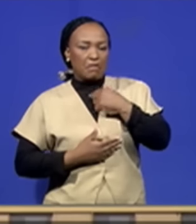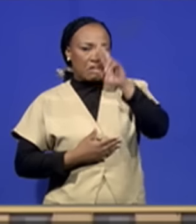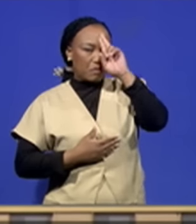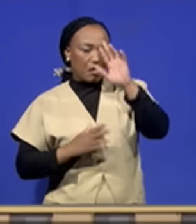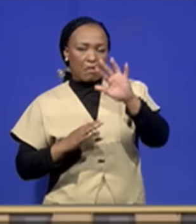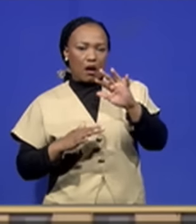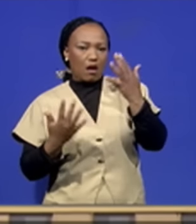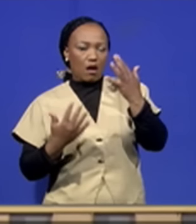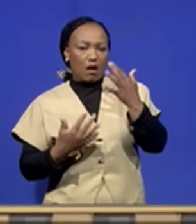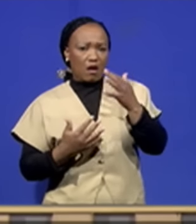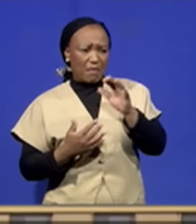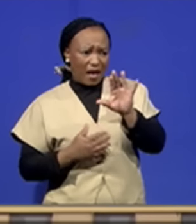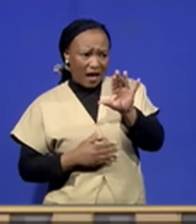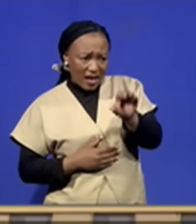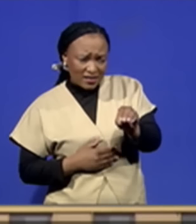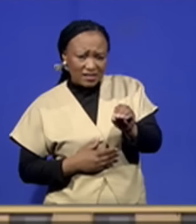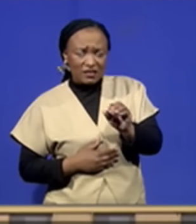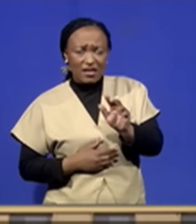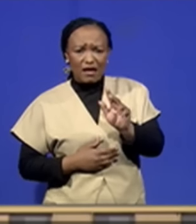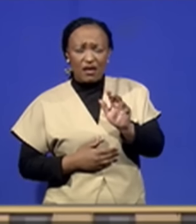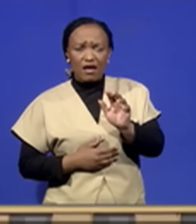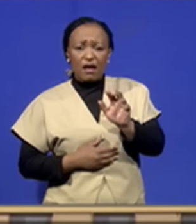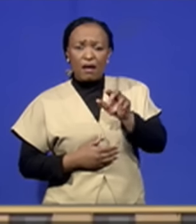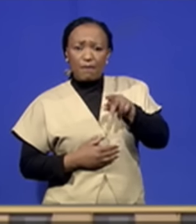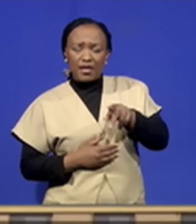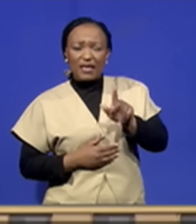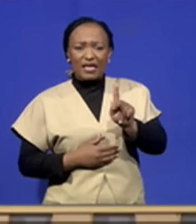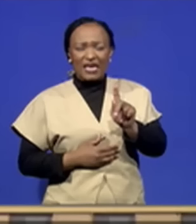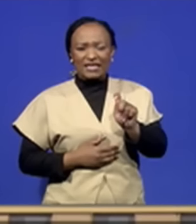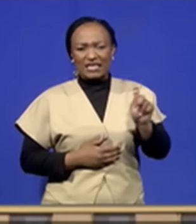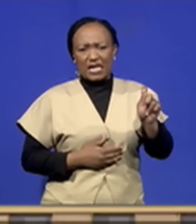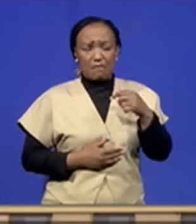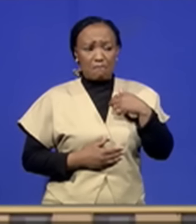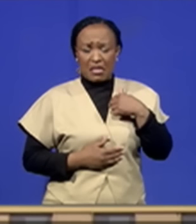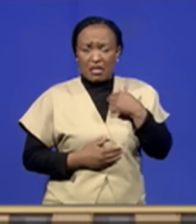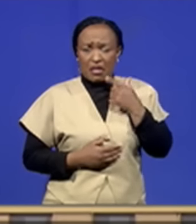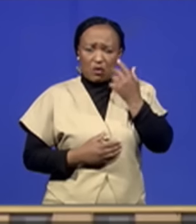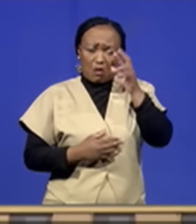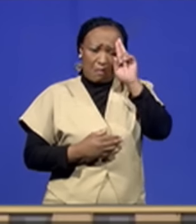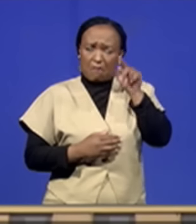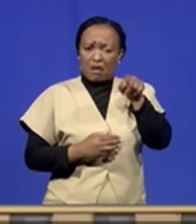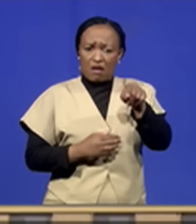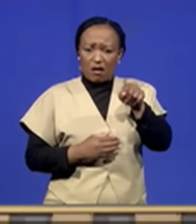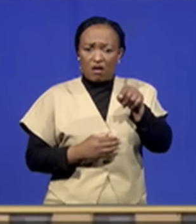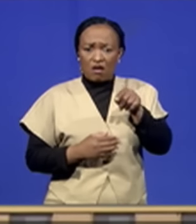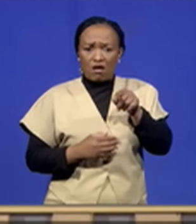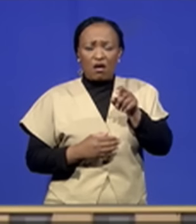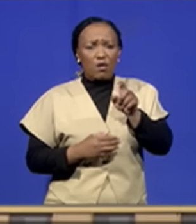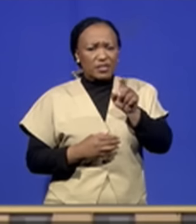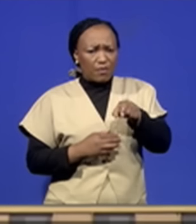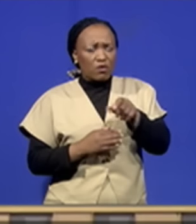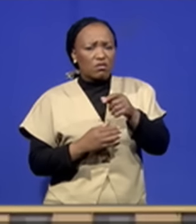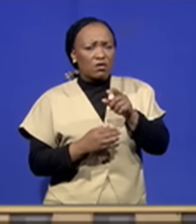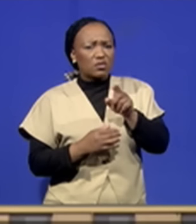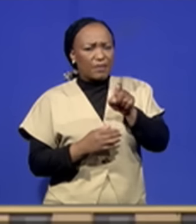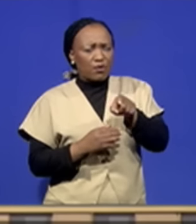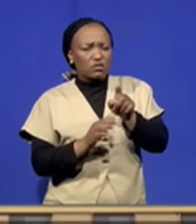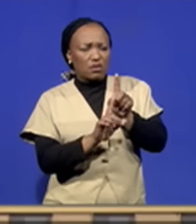the PKTT as the PKTT. I would have asked questions around